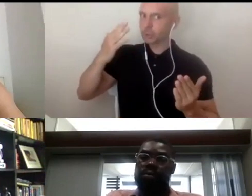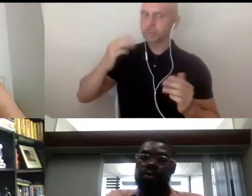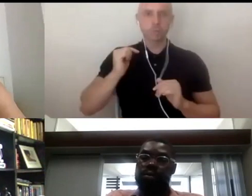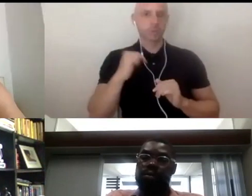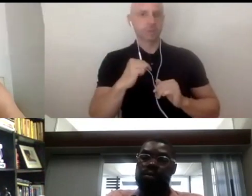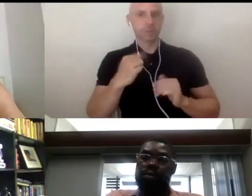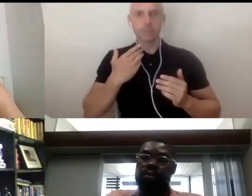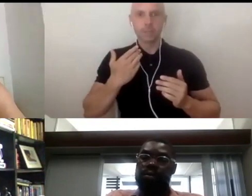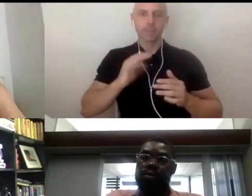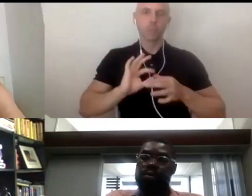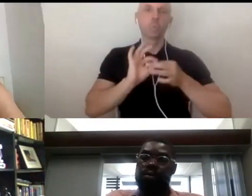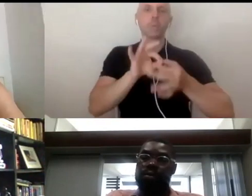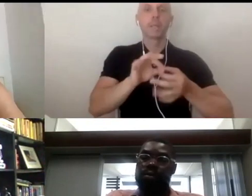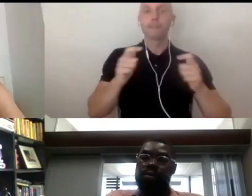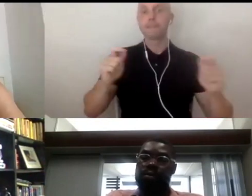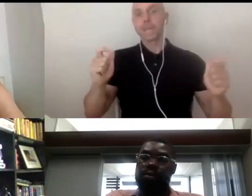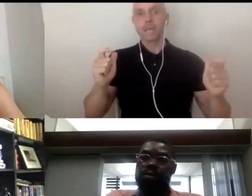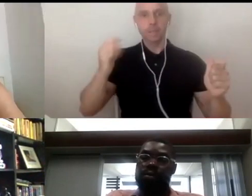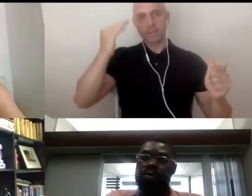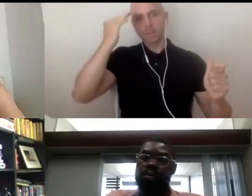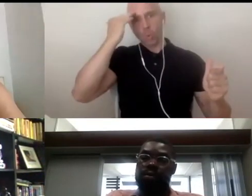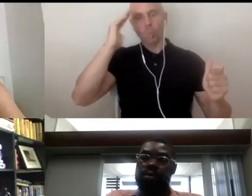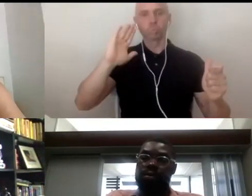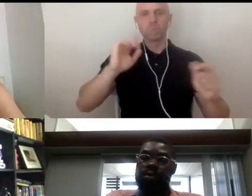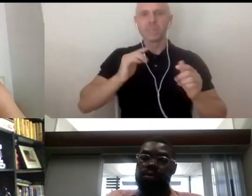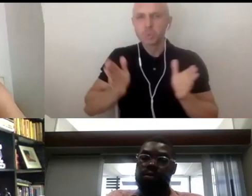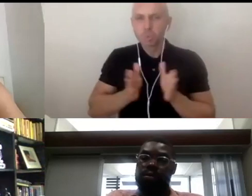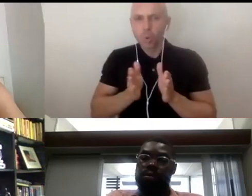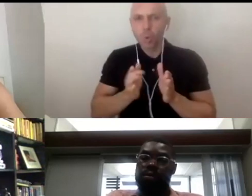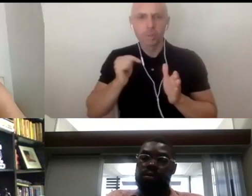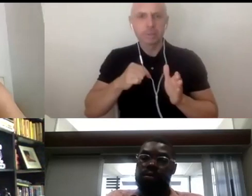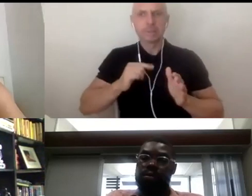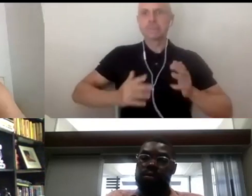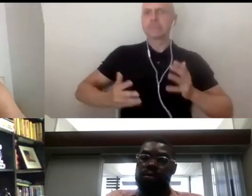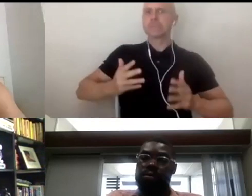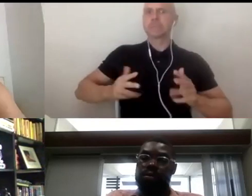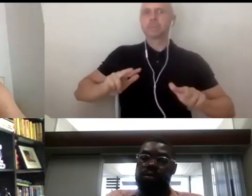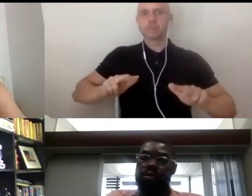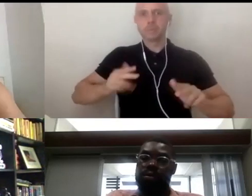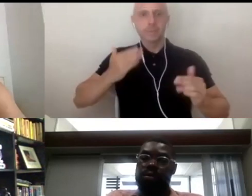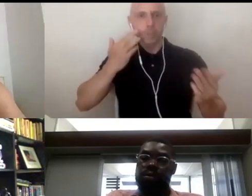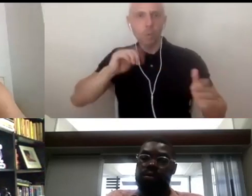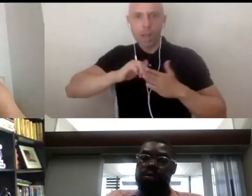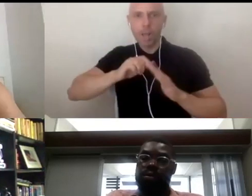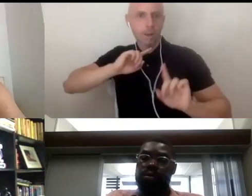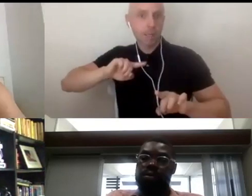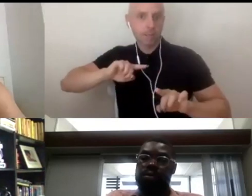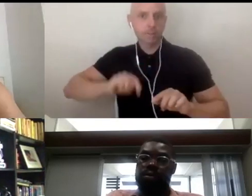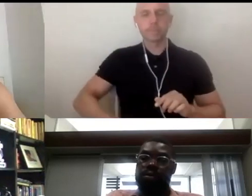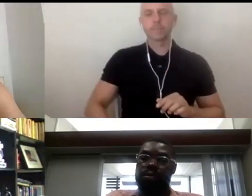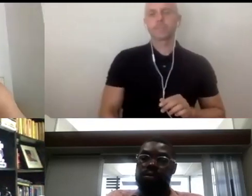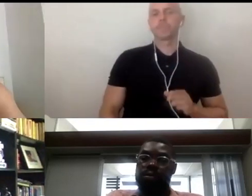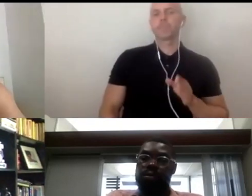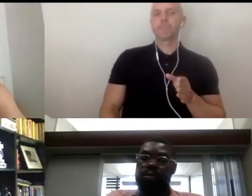gatherings, so it's kind of in a gray area. So that's sort of what we were hoping to get to. In our understanding, like even now